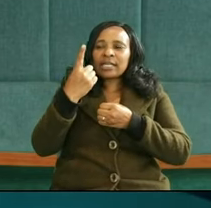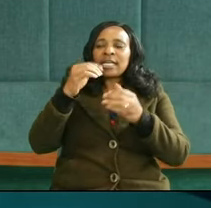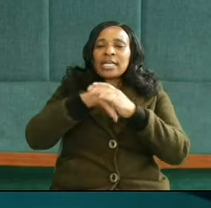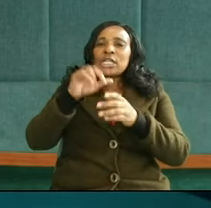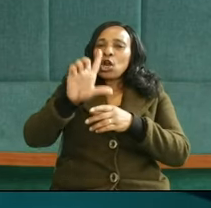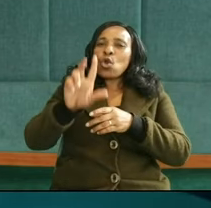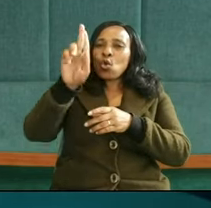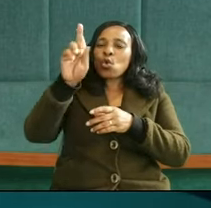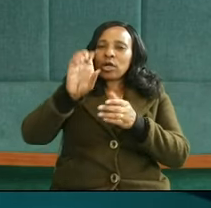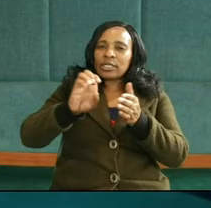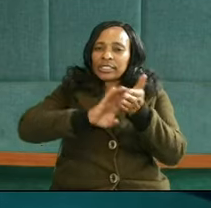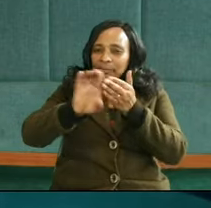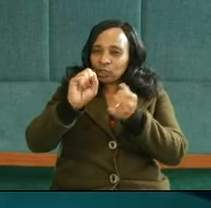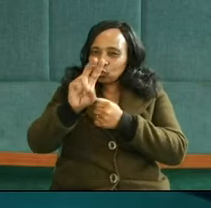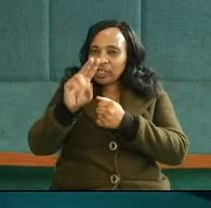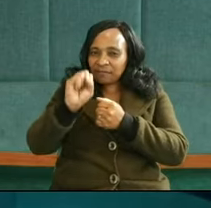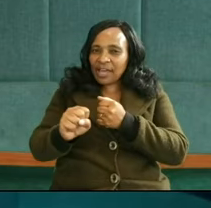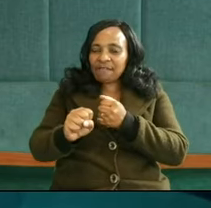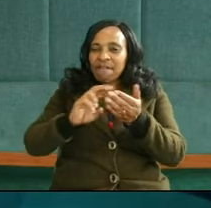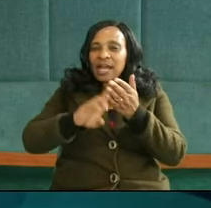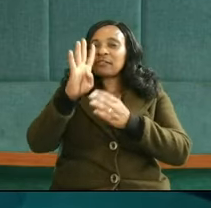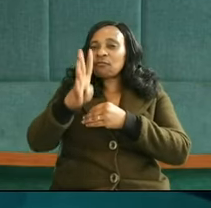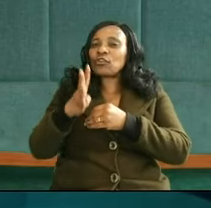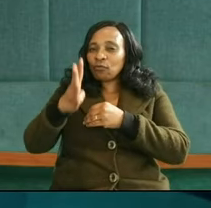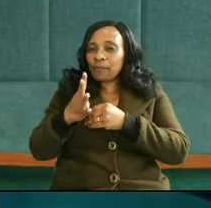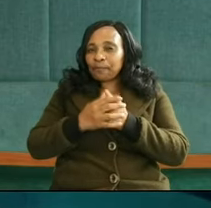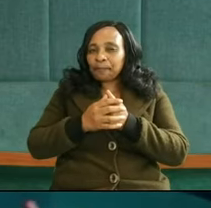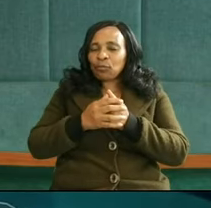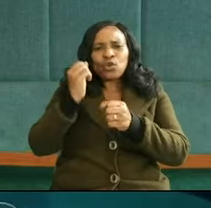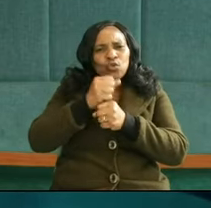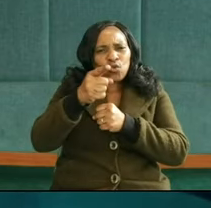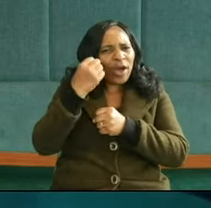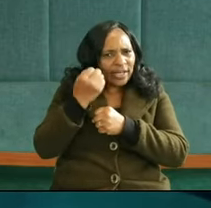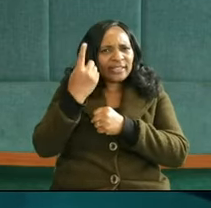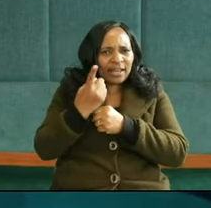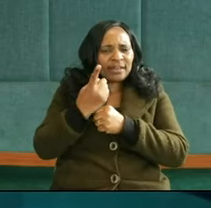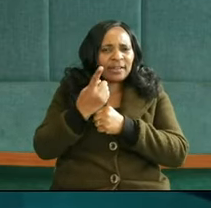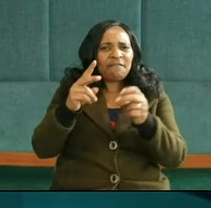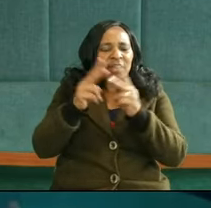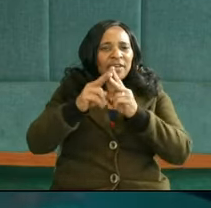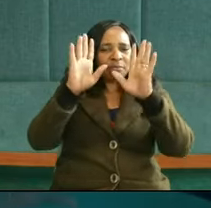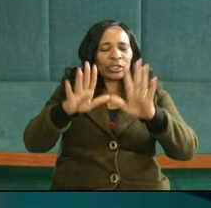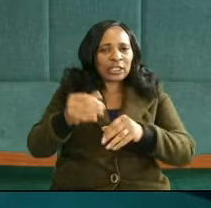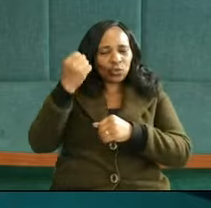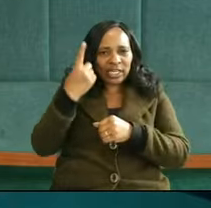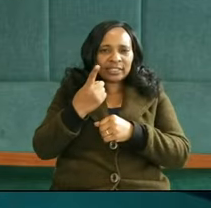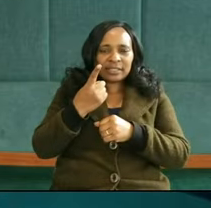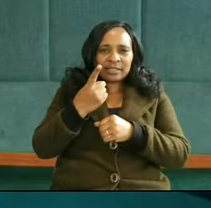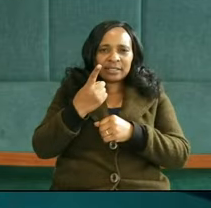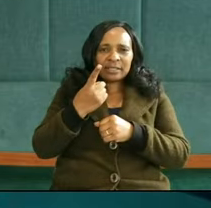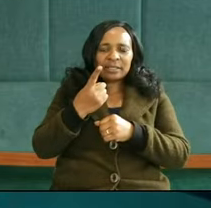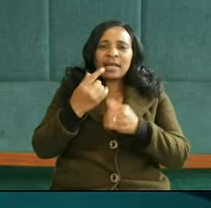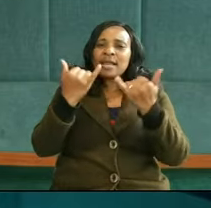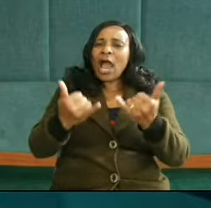Luke, chapter 25 and verse 44, he says, "Do you understand?" It is important to understand. So Philip